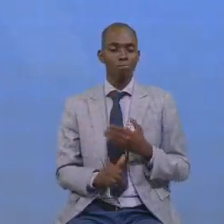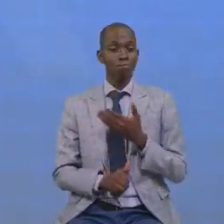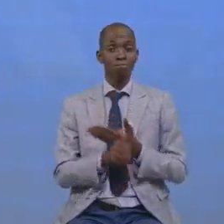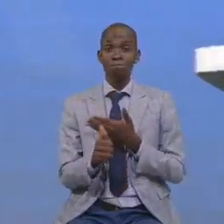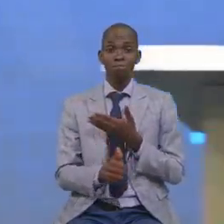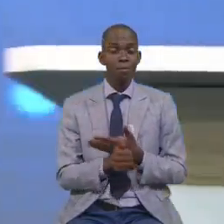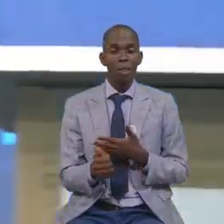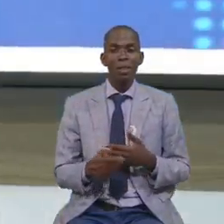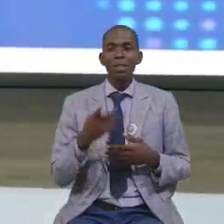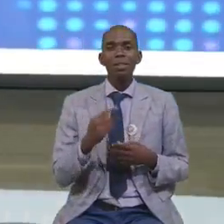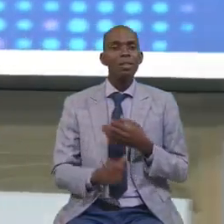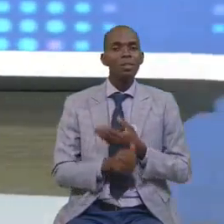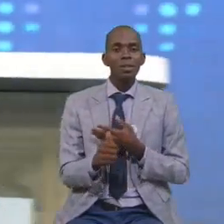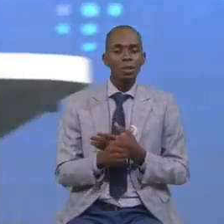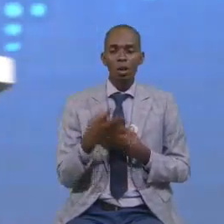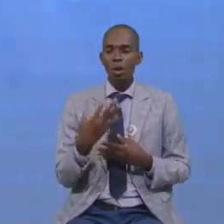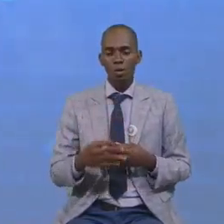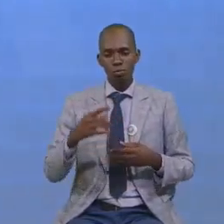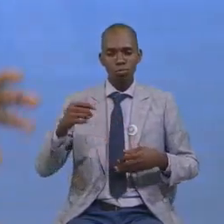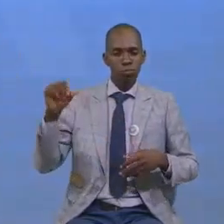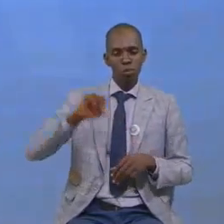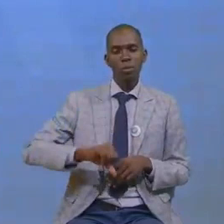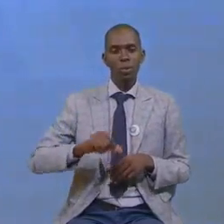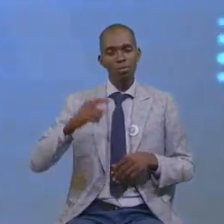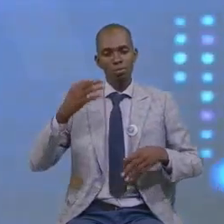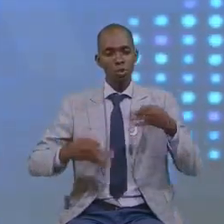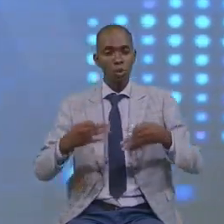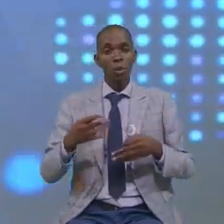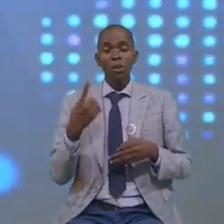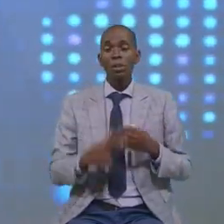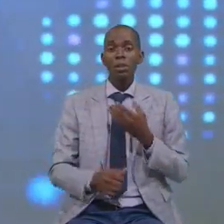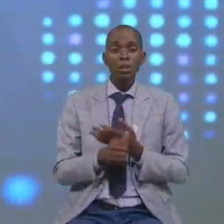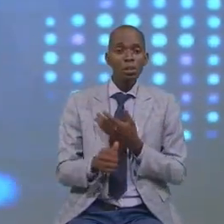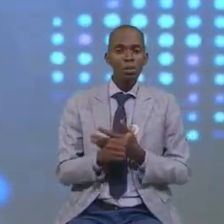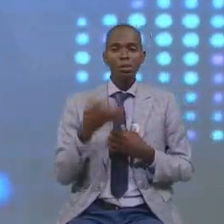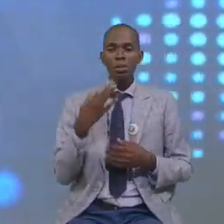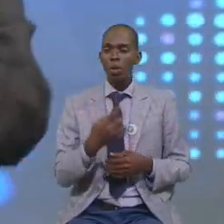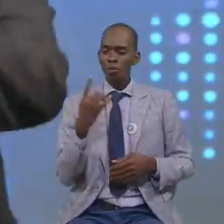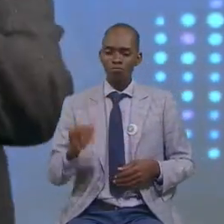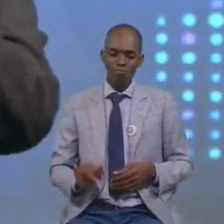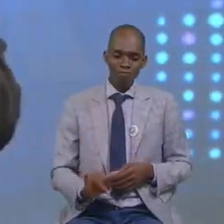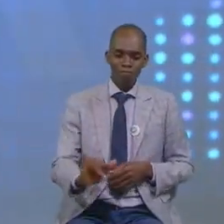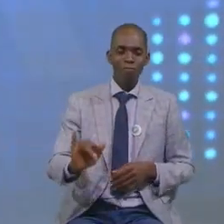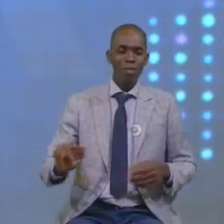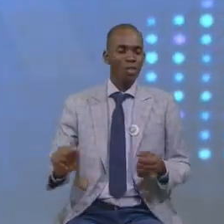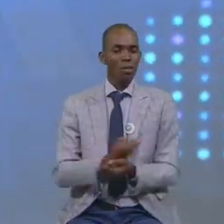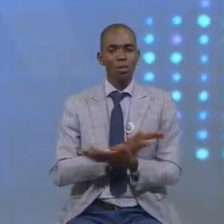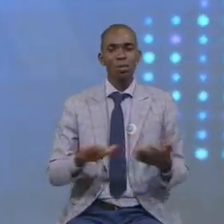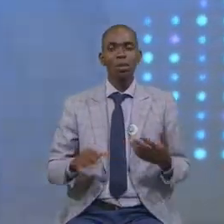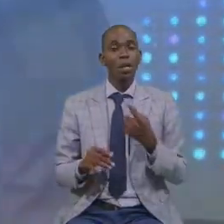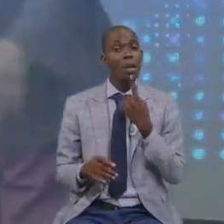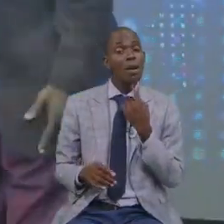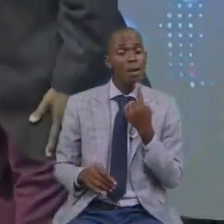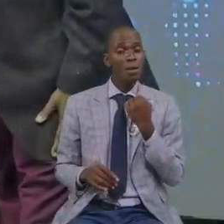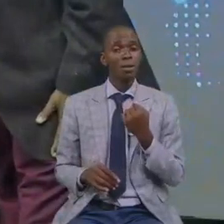the danger of damnation, red. The danger of eternal perdition, red. Is